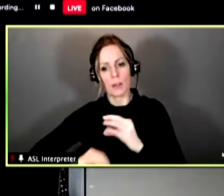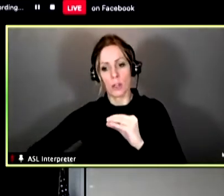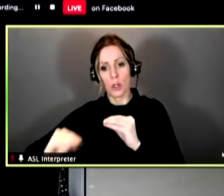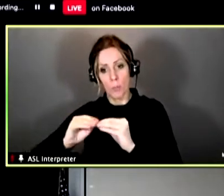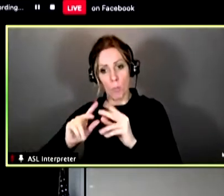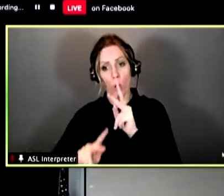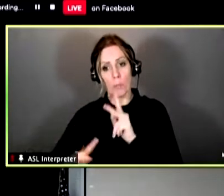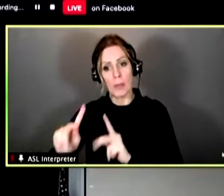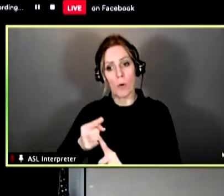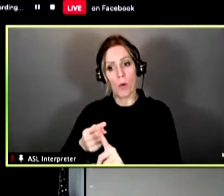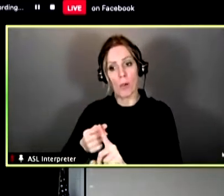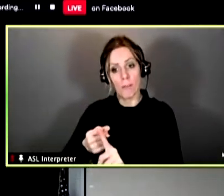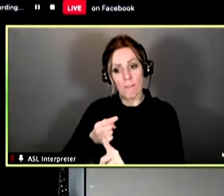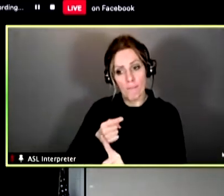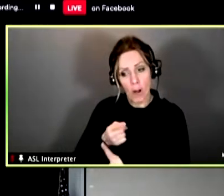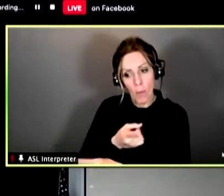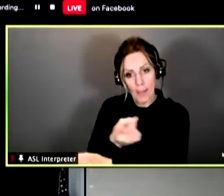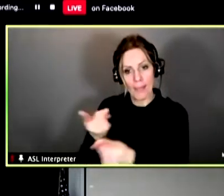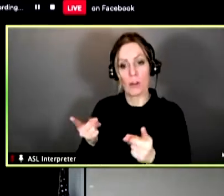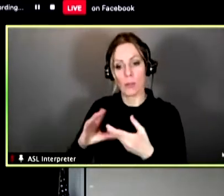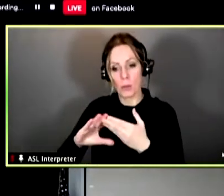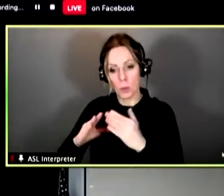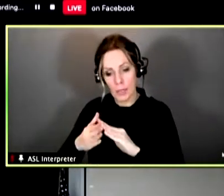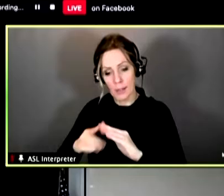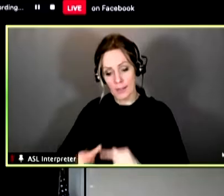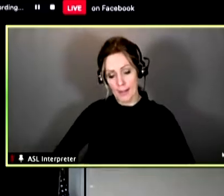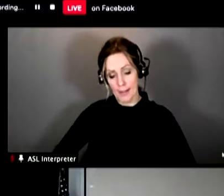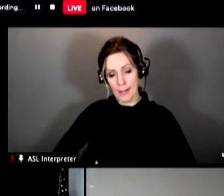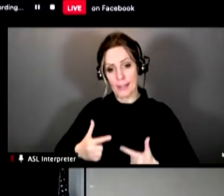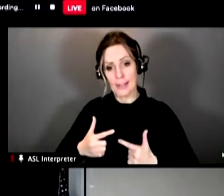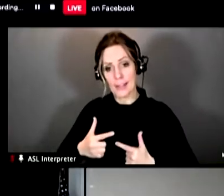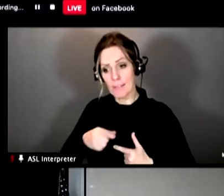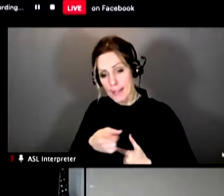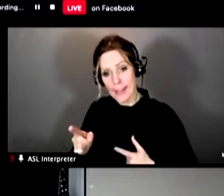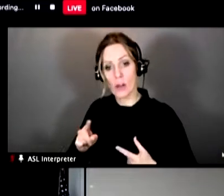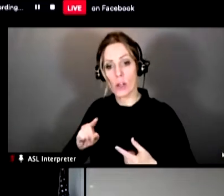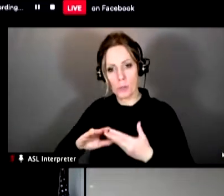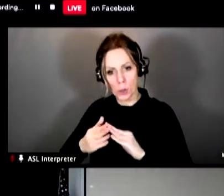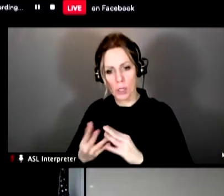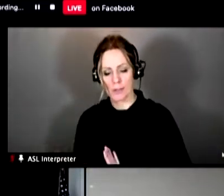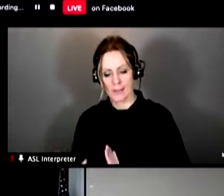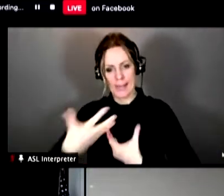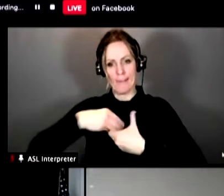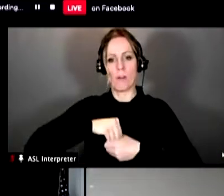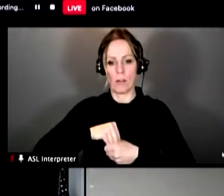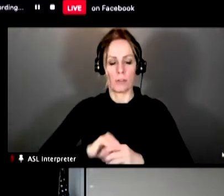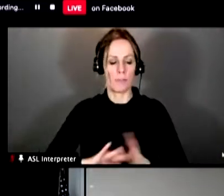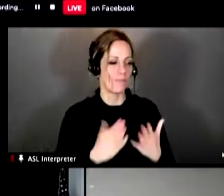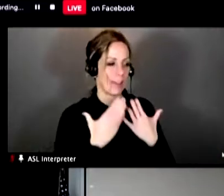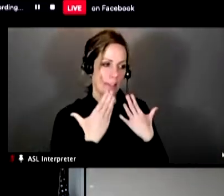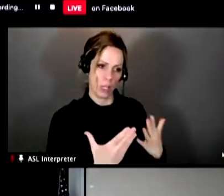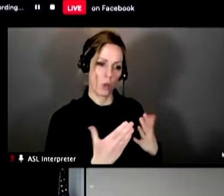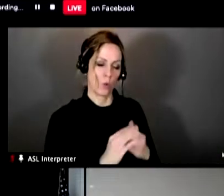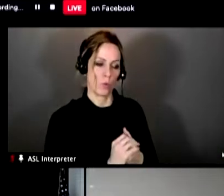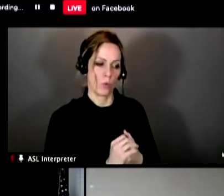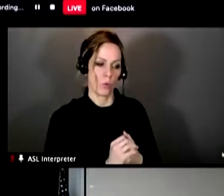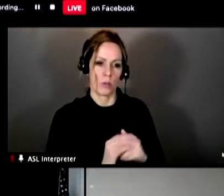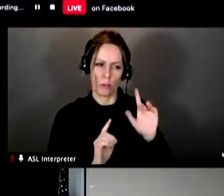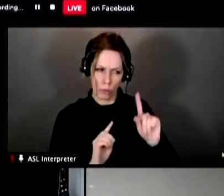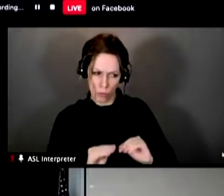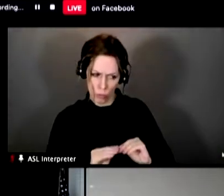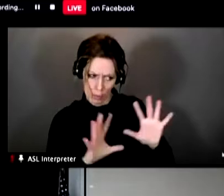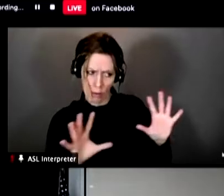and live within those communities. Matthew, thank you very much. And just to clarify what